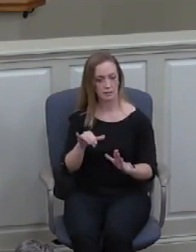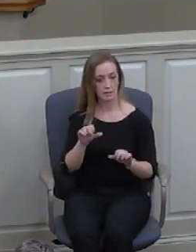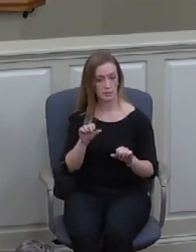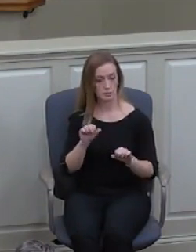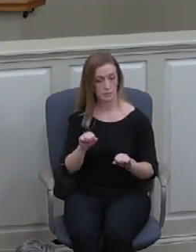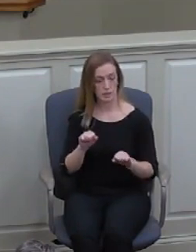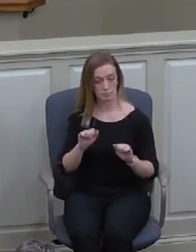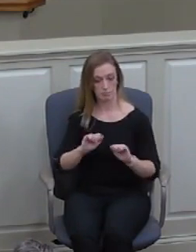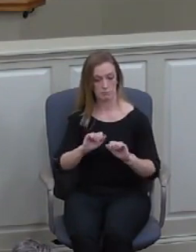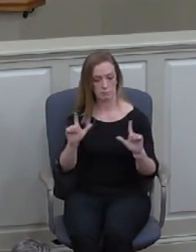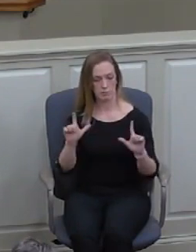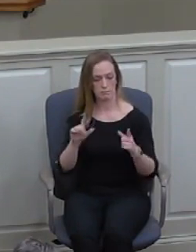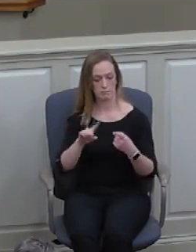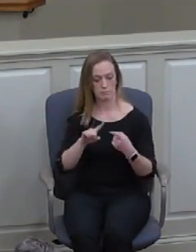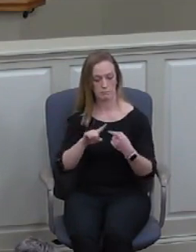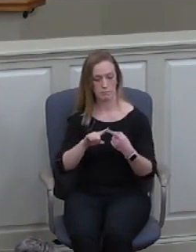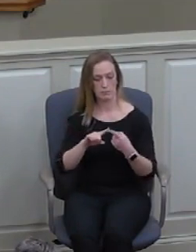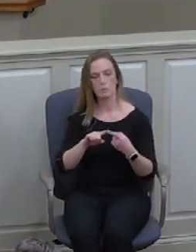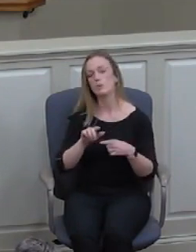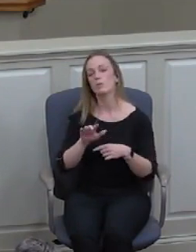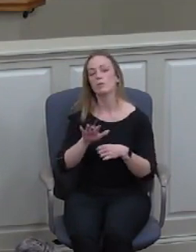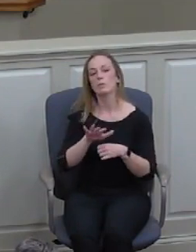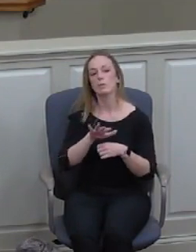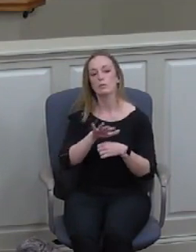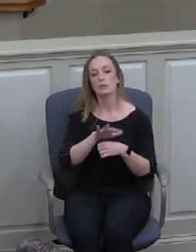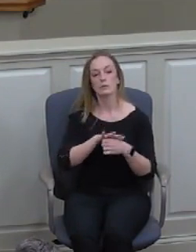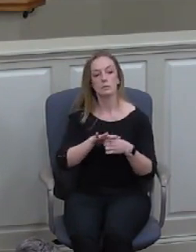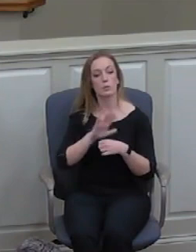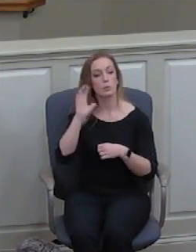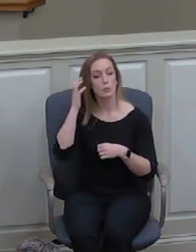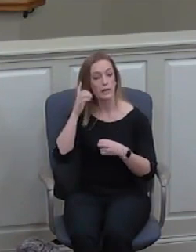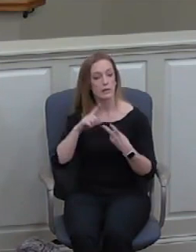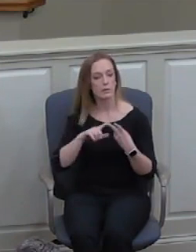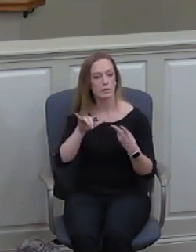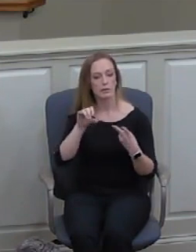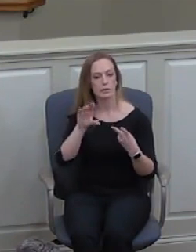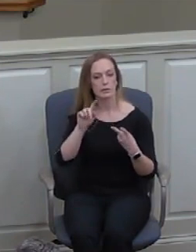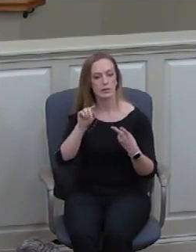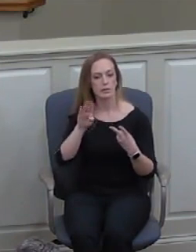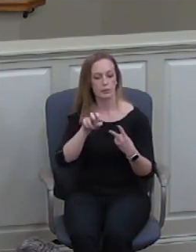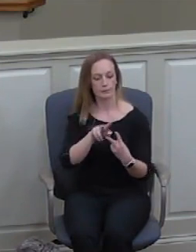accessed either through our local radio or through YouTube.